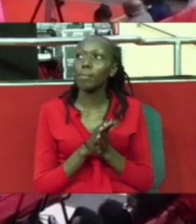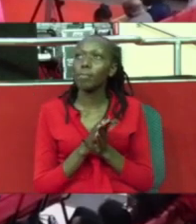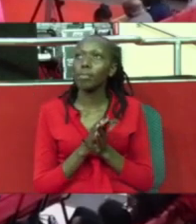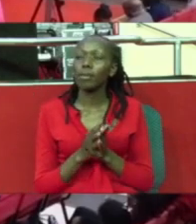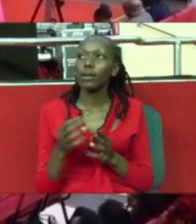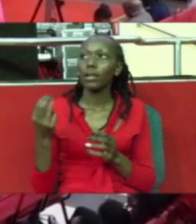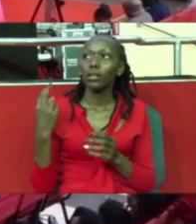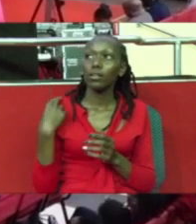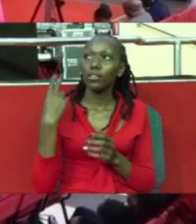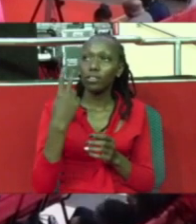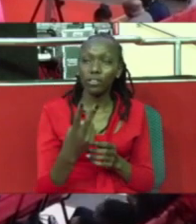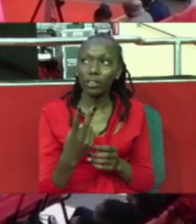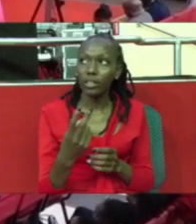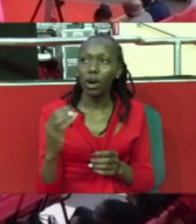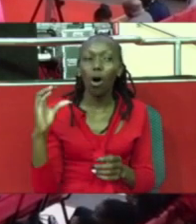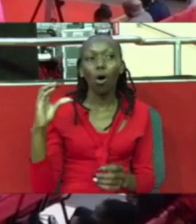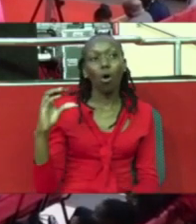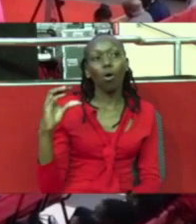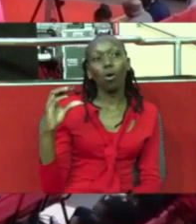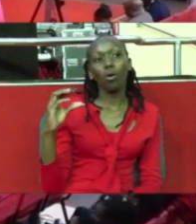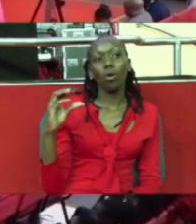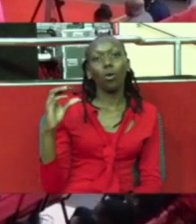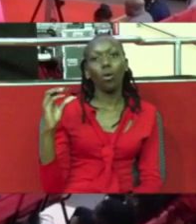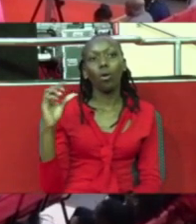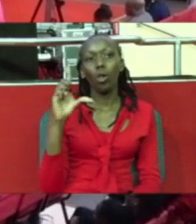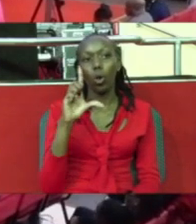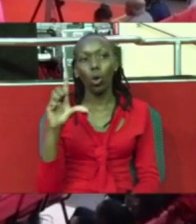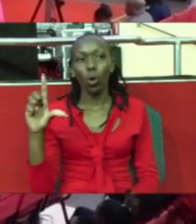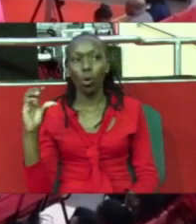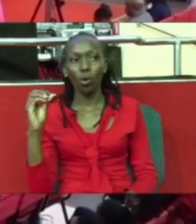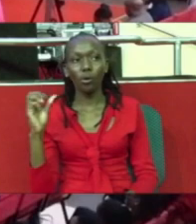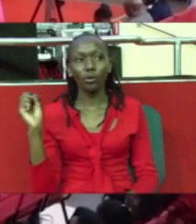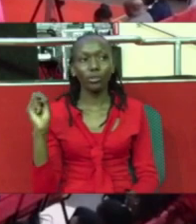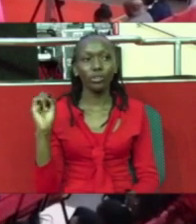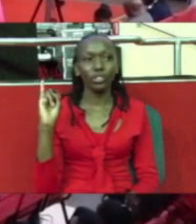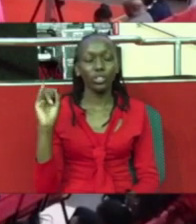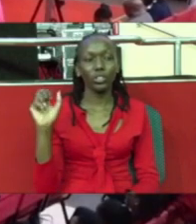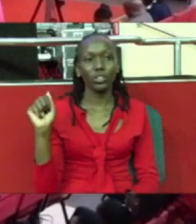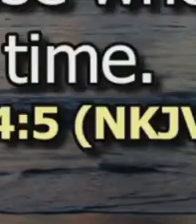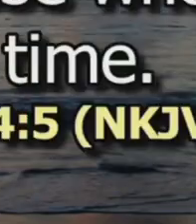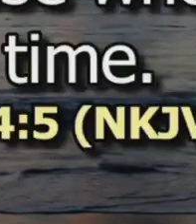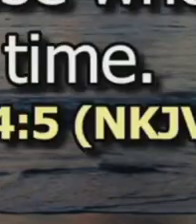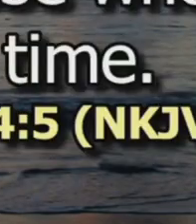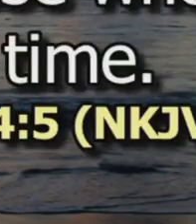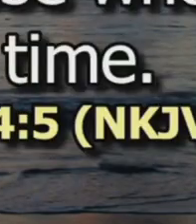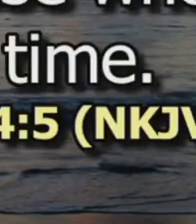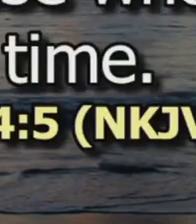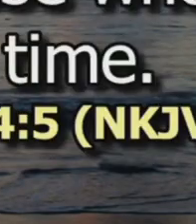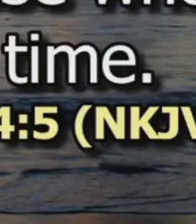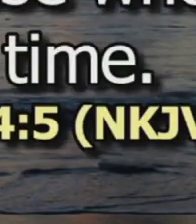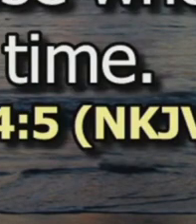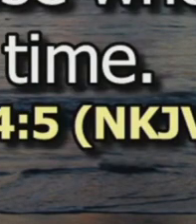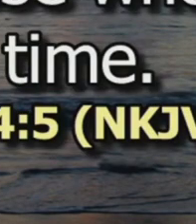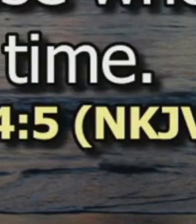Colossians chapter number 4. Kwa Kolosai sura ya 4. Verse number 5b. Na mstari wa